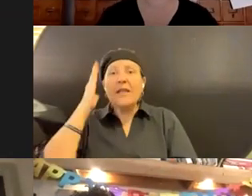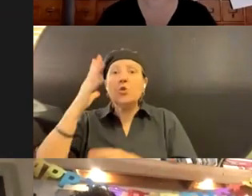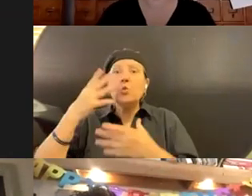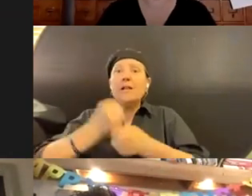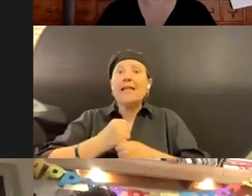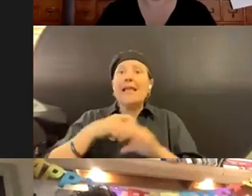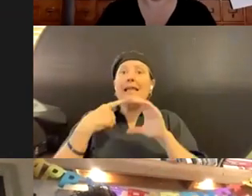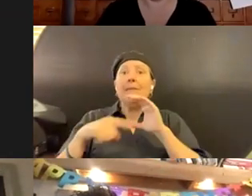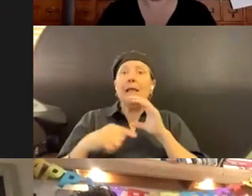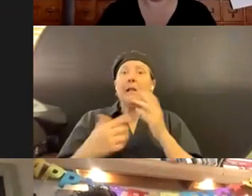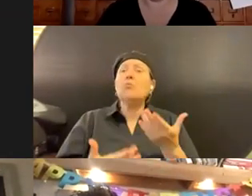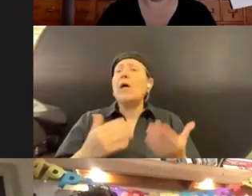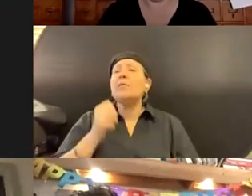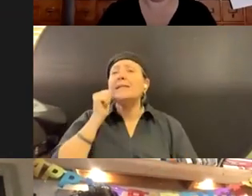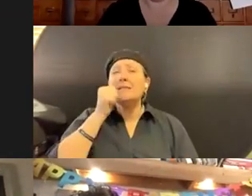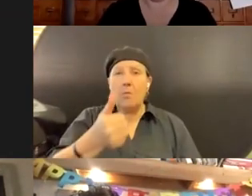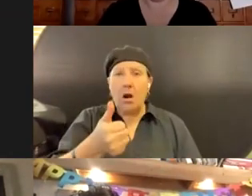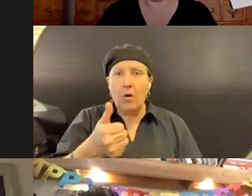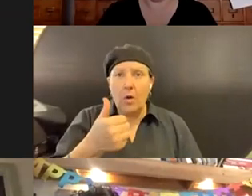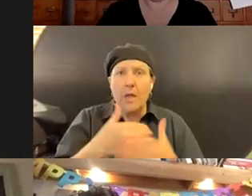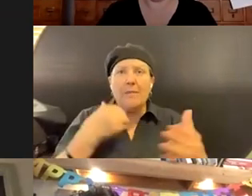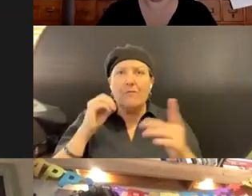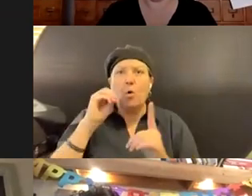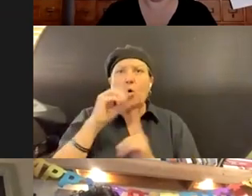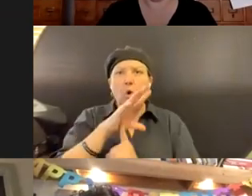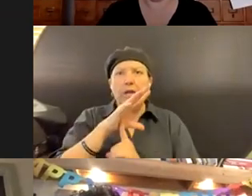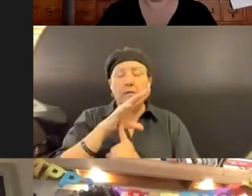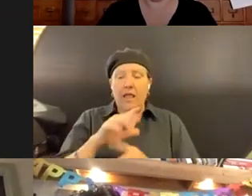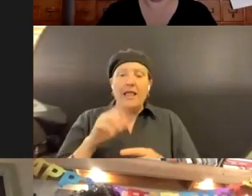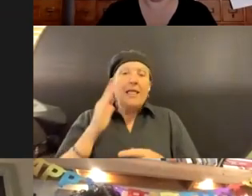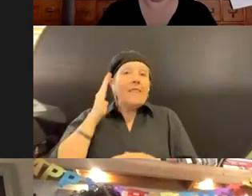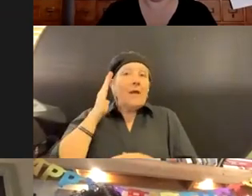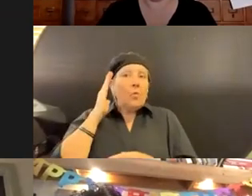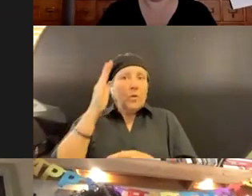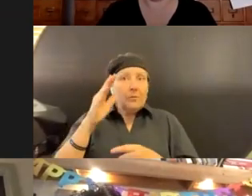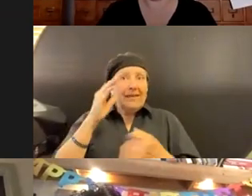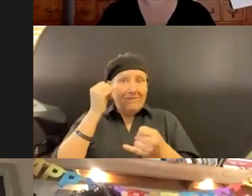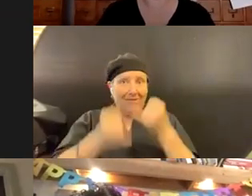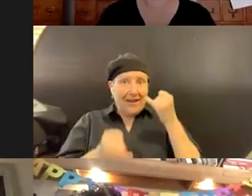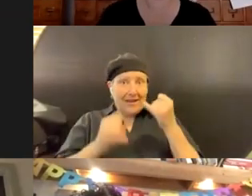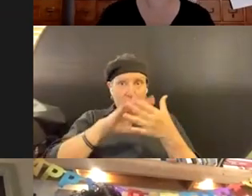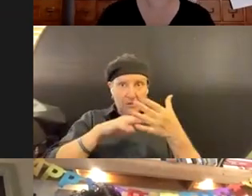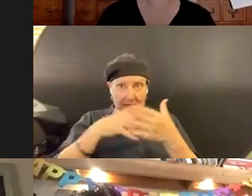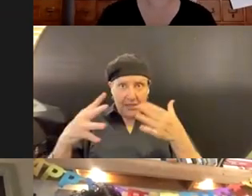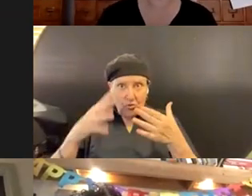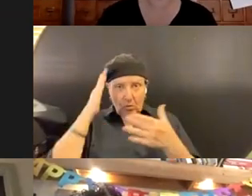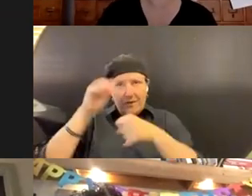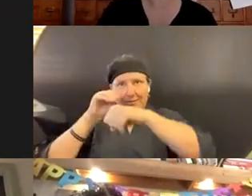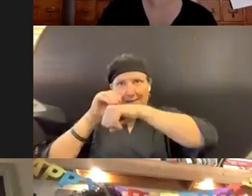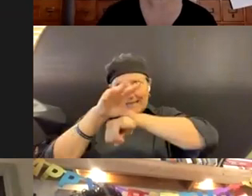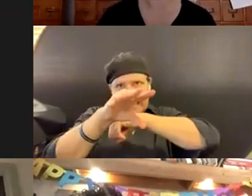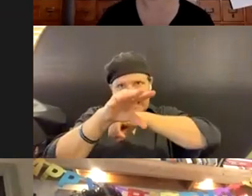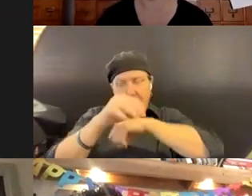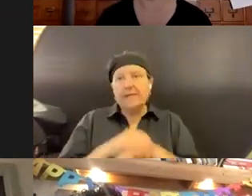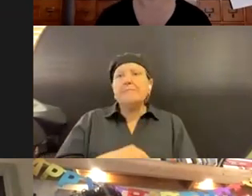tomorrow, probably, before orientation. And that's when you get the final schedule and so on. Next